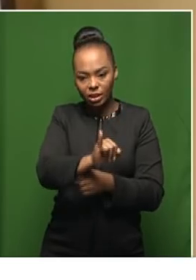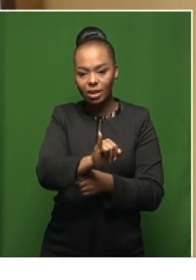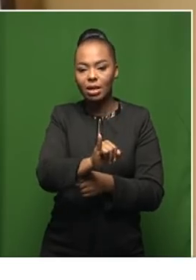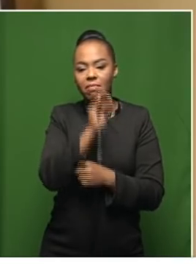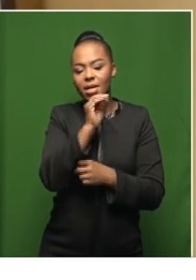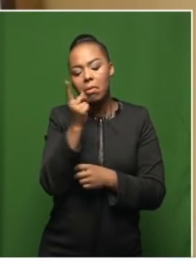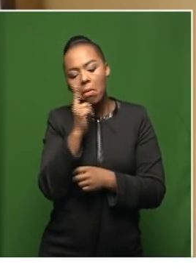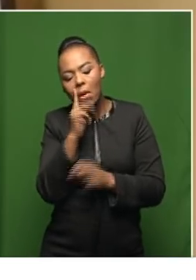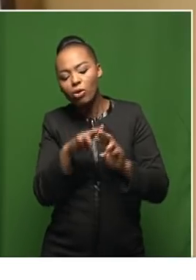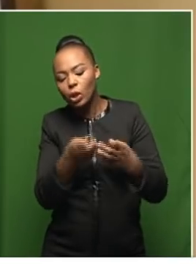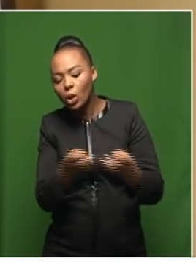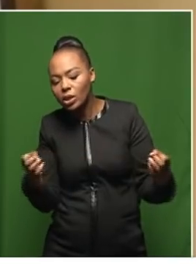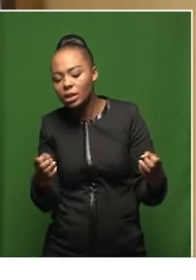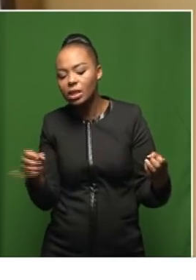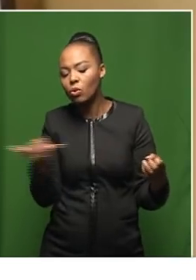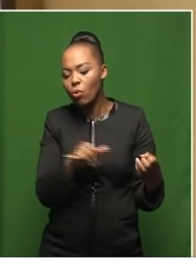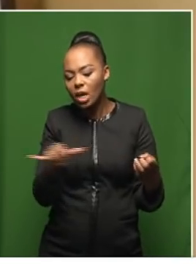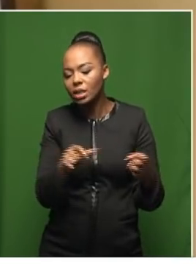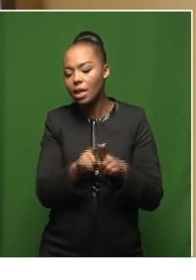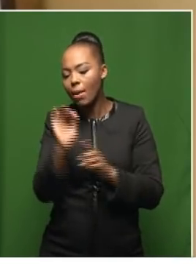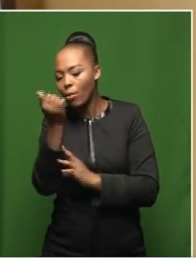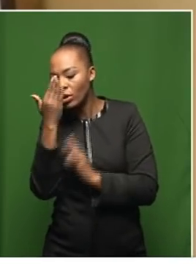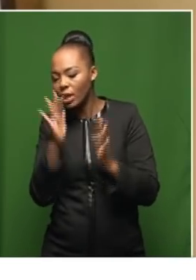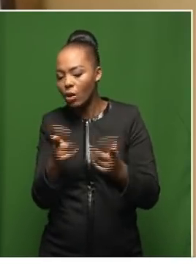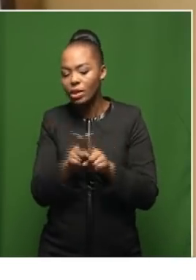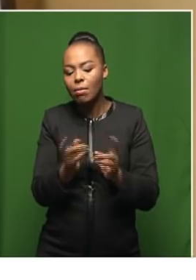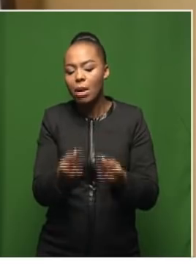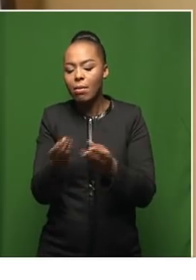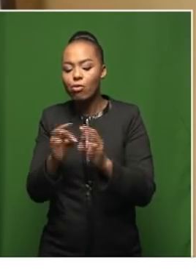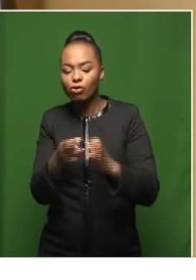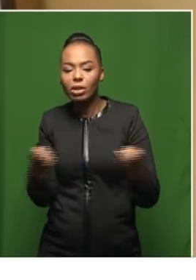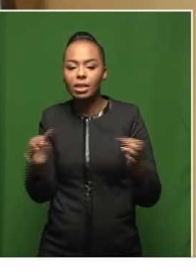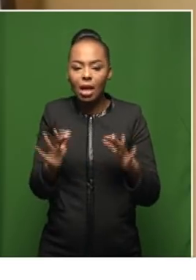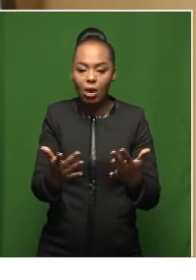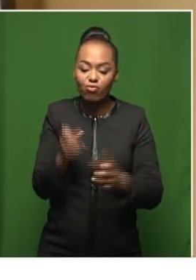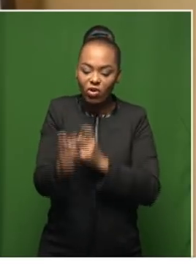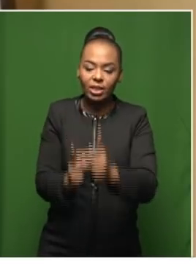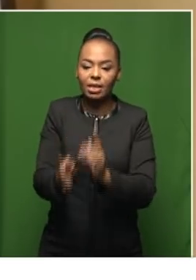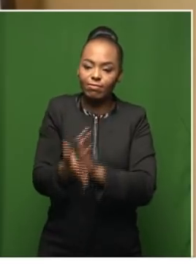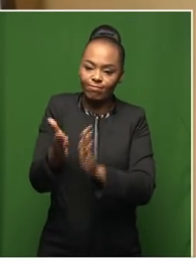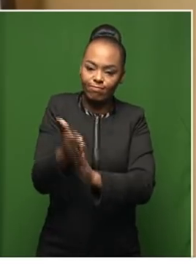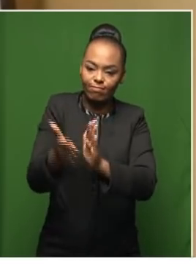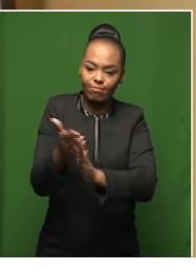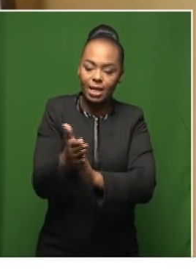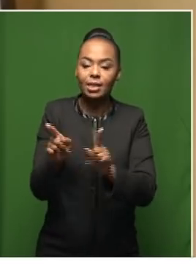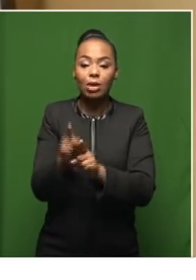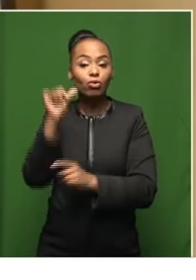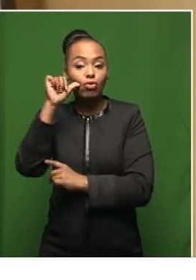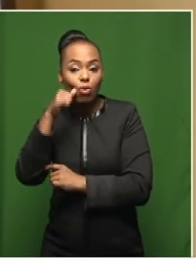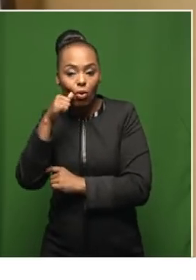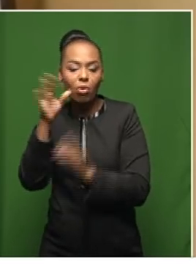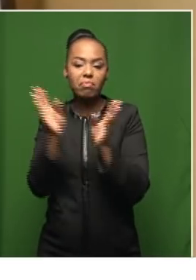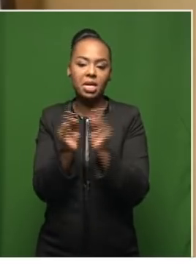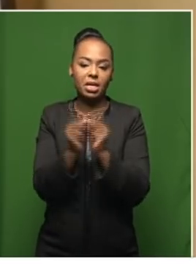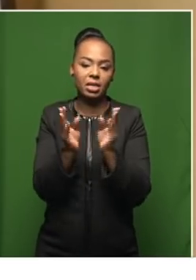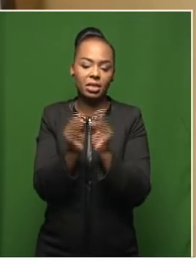what approach we're taking, and therefore try and match the resources. So that process is ongoing. Even tomorrow, there'll be a meeting